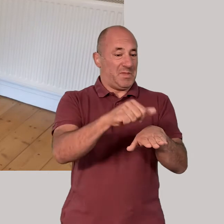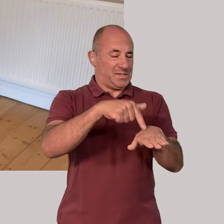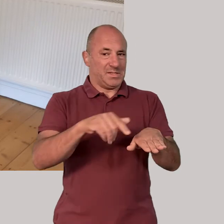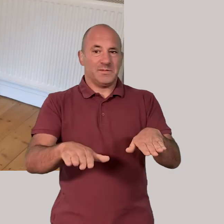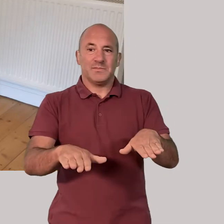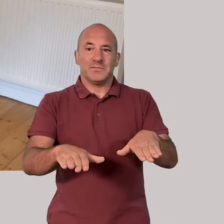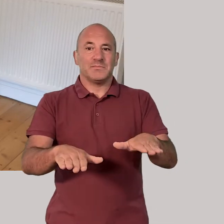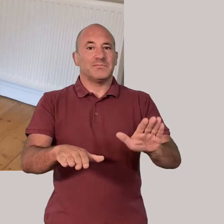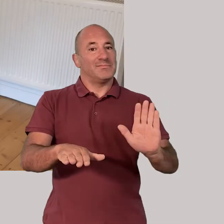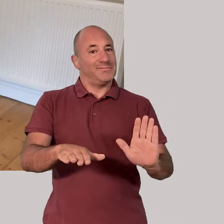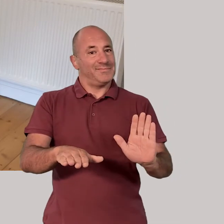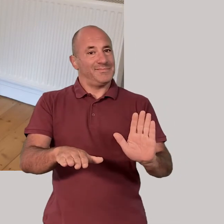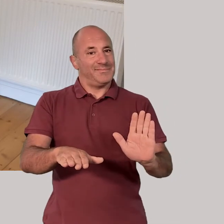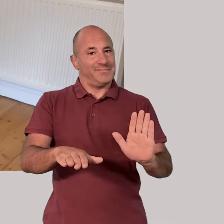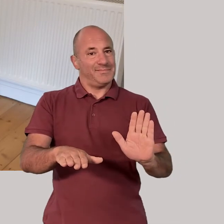then go with the second foot.